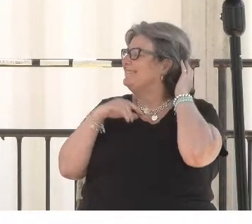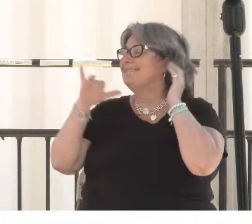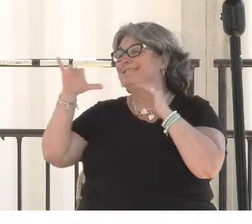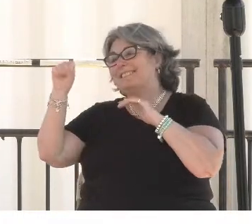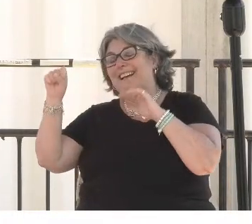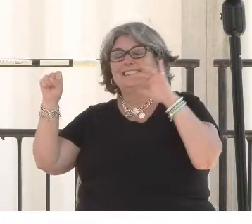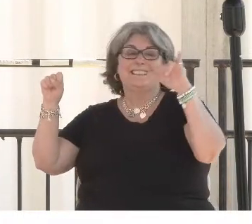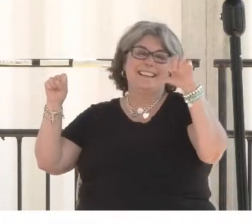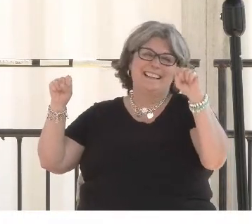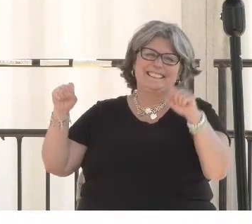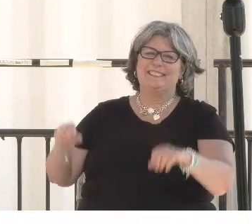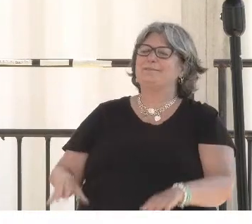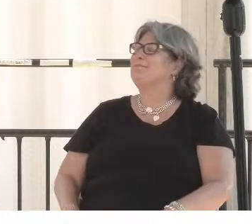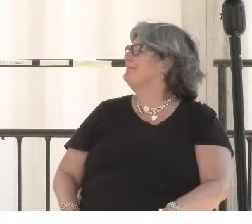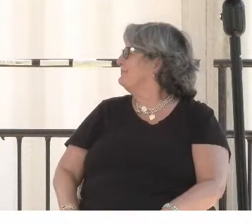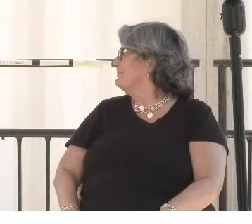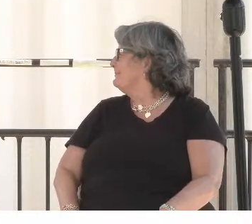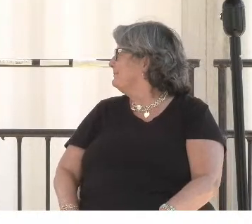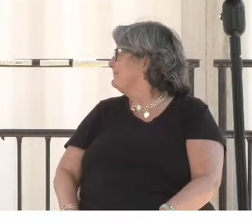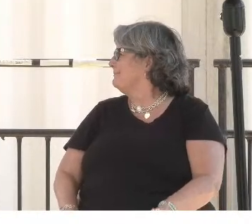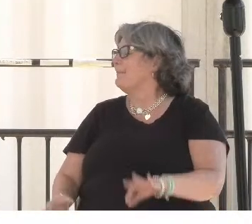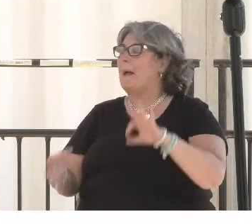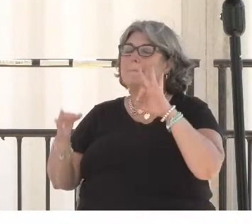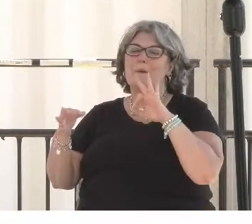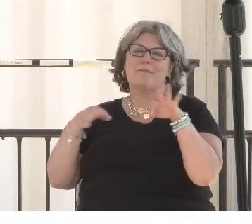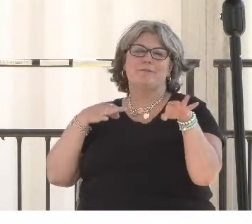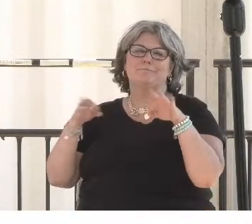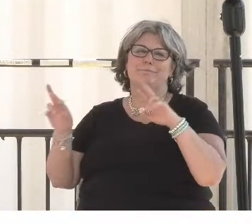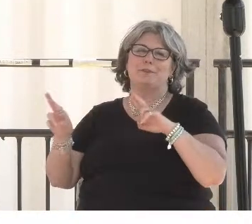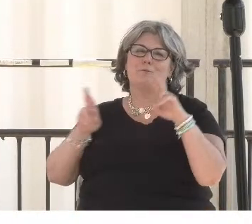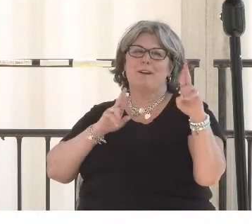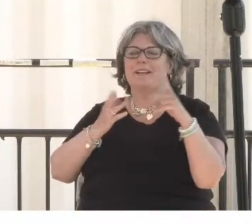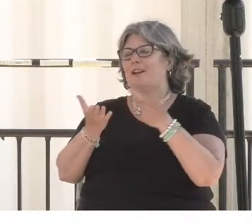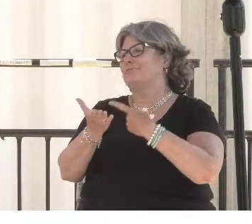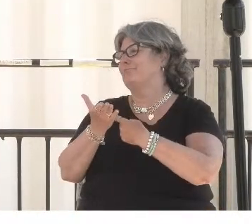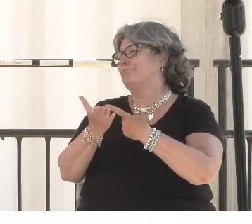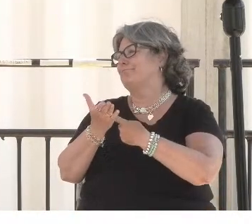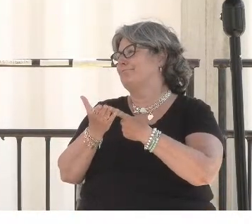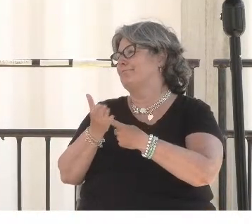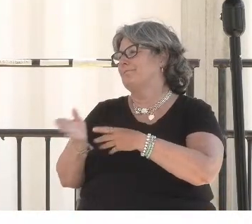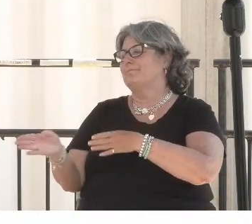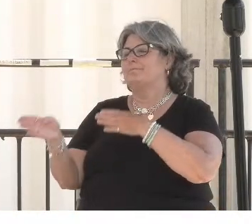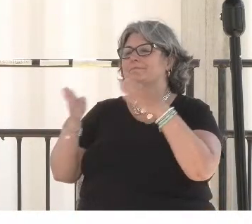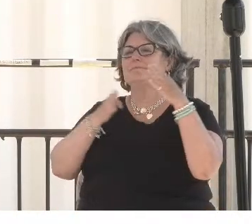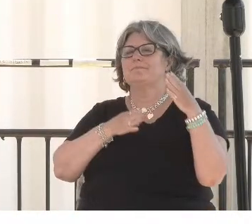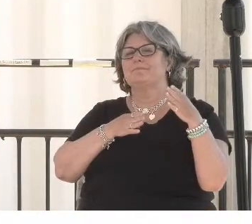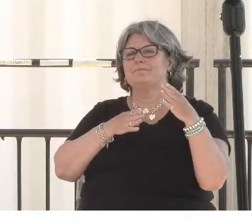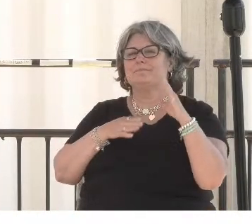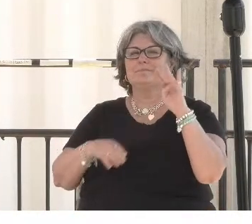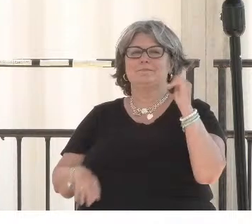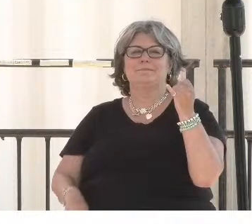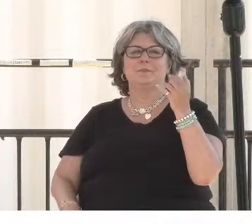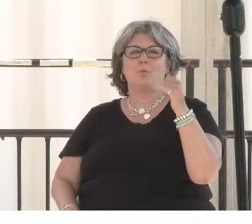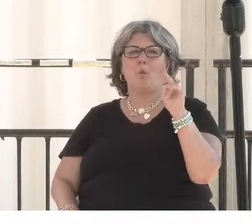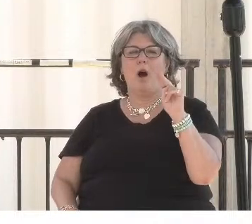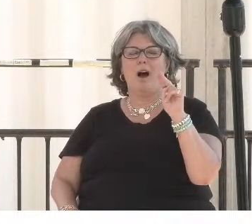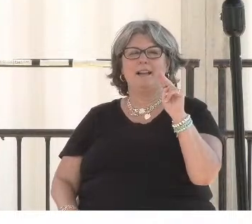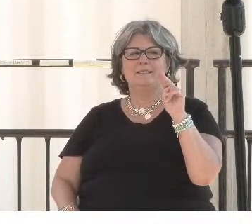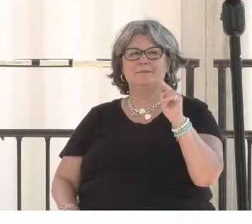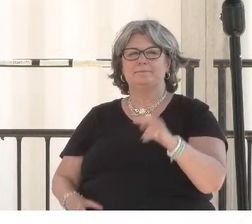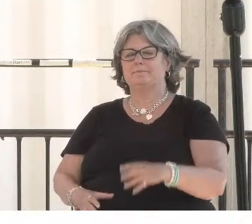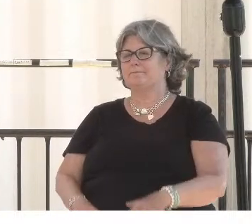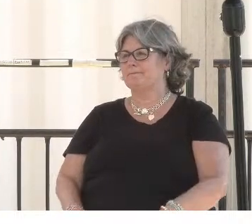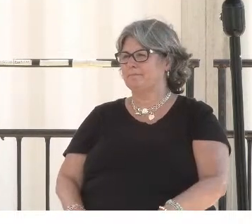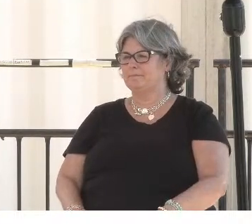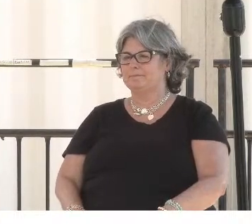Yes and yes. Absolute perfect way to tee up a conversation. Let's go over to Juan. Juan, please tell us about